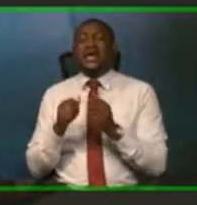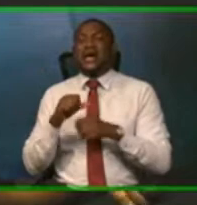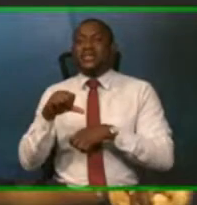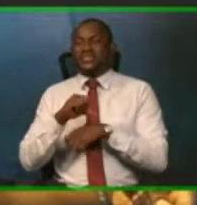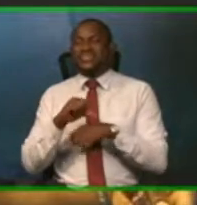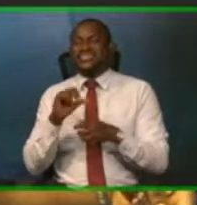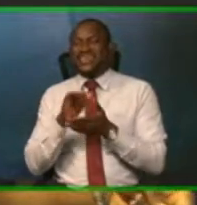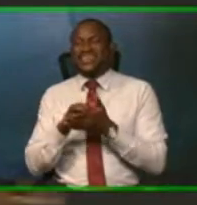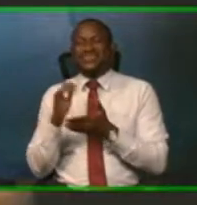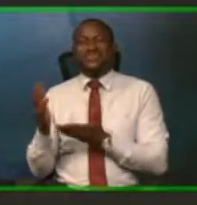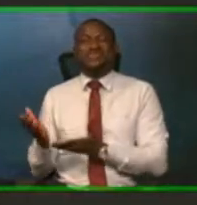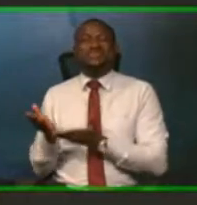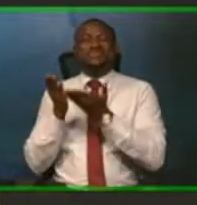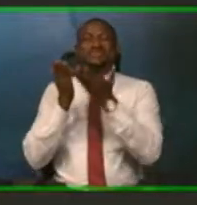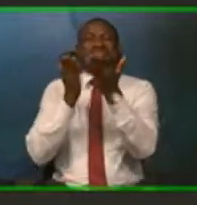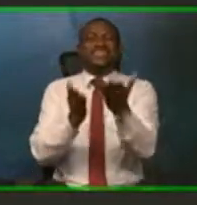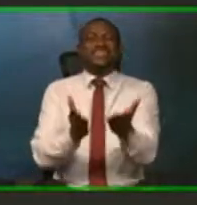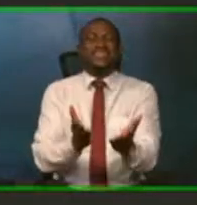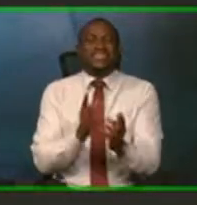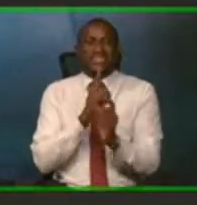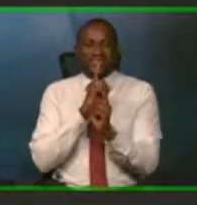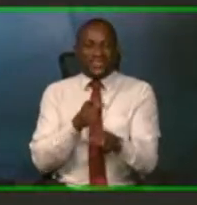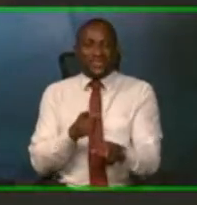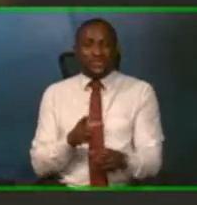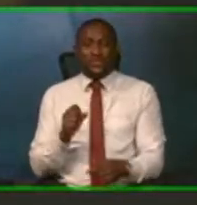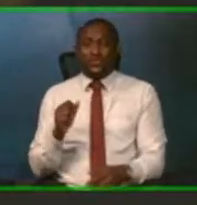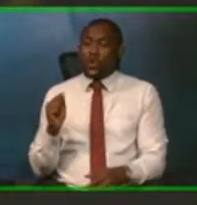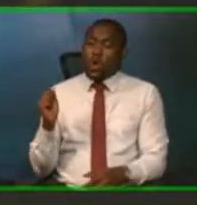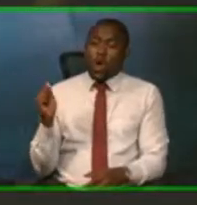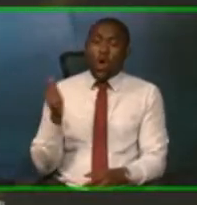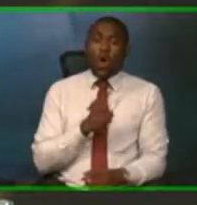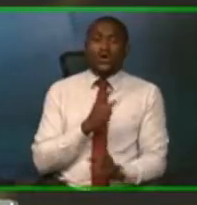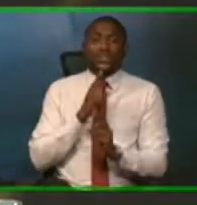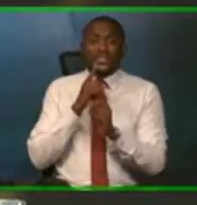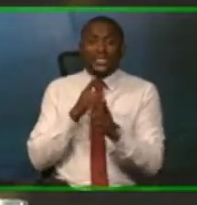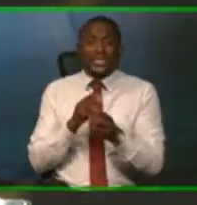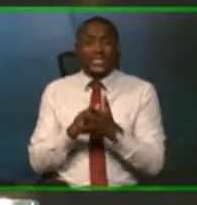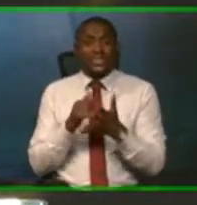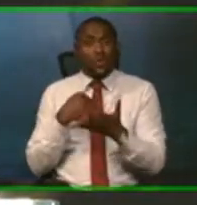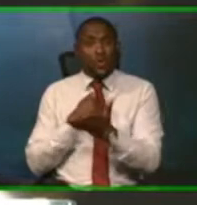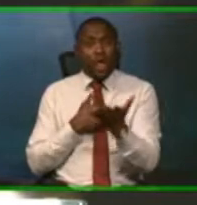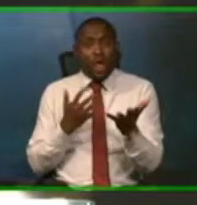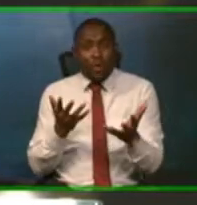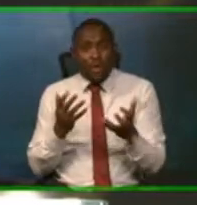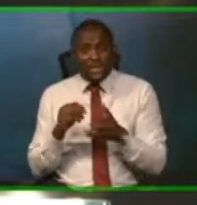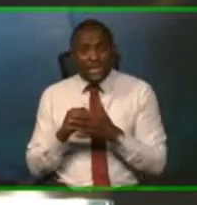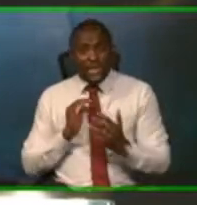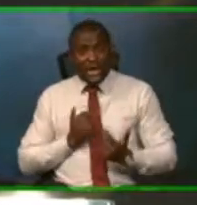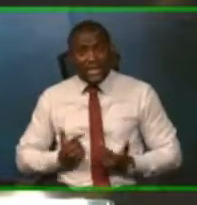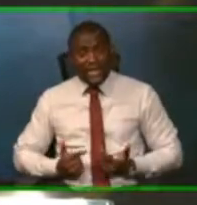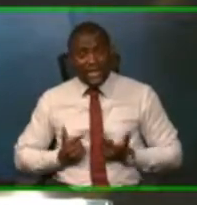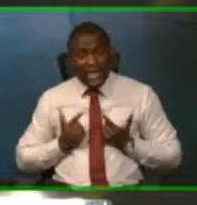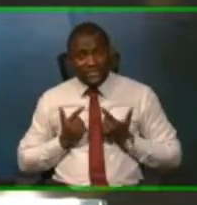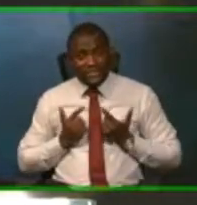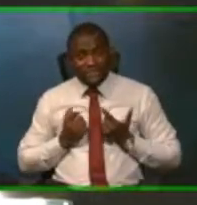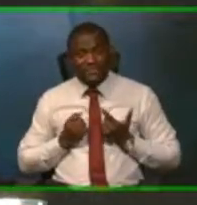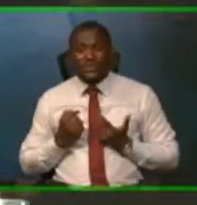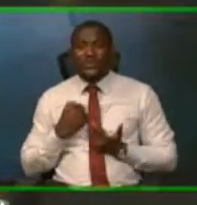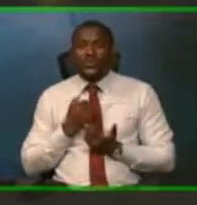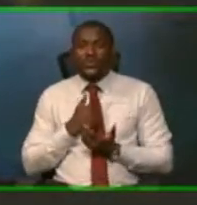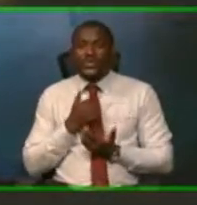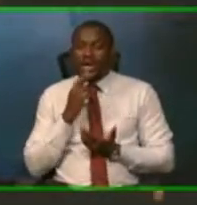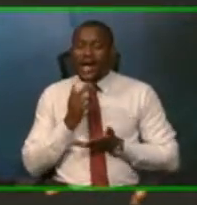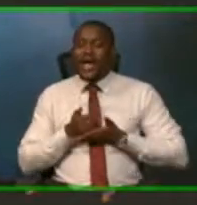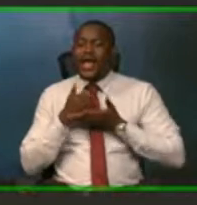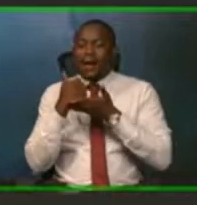produce that outcome. So all of the outcomes that we desire in our lives, we are